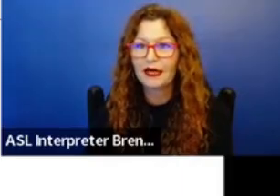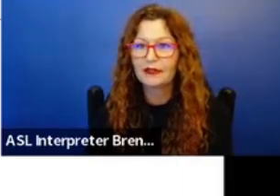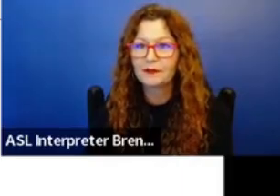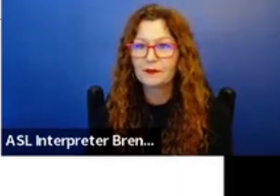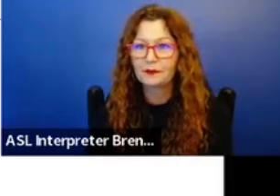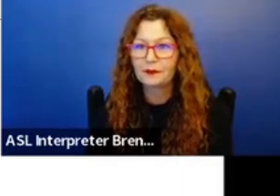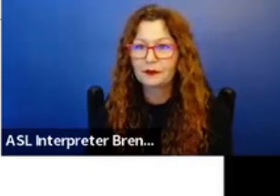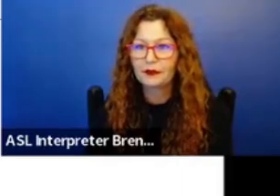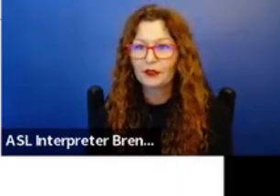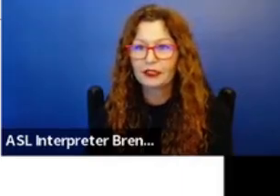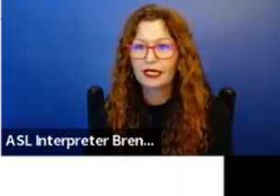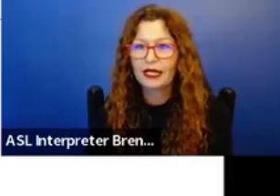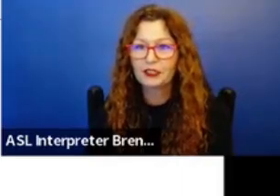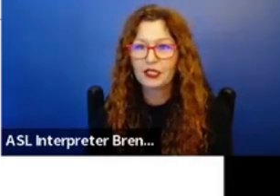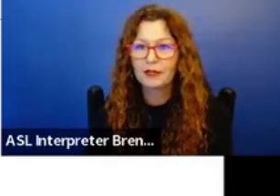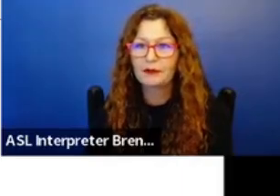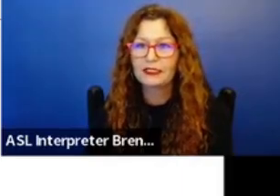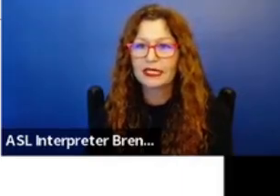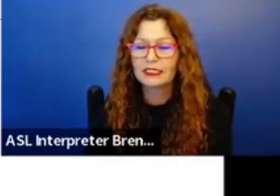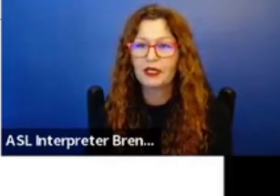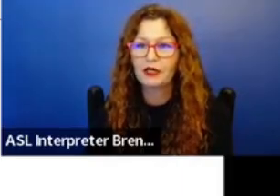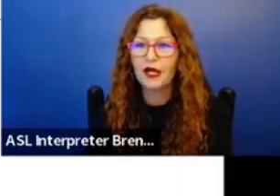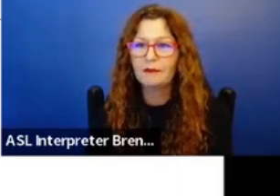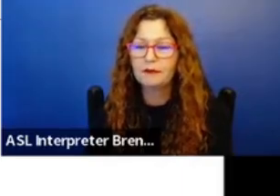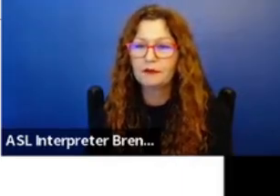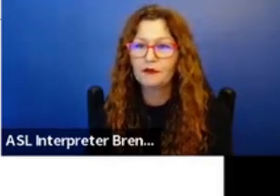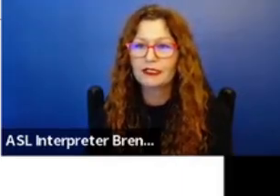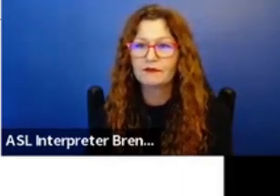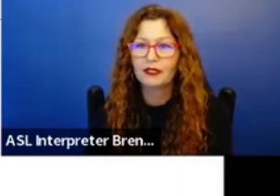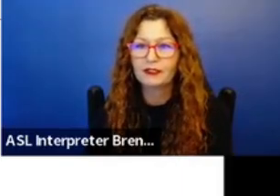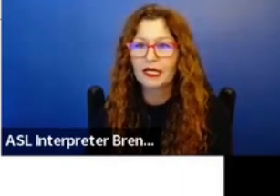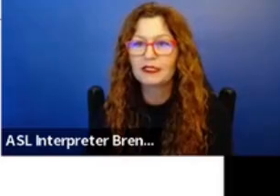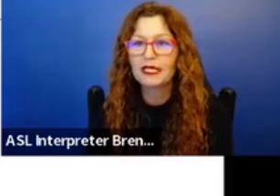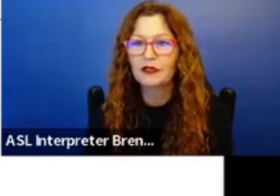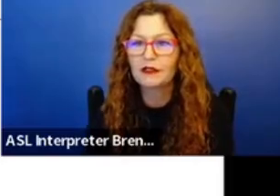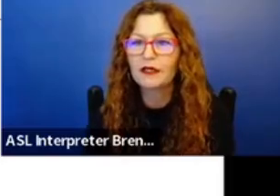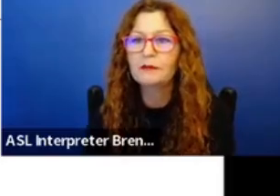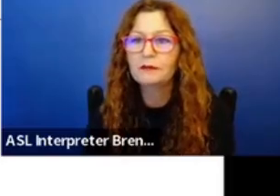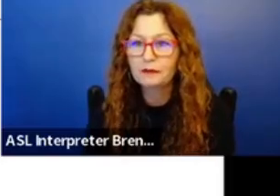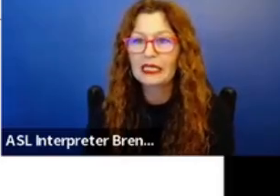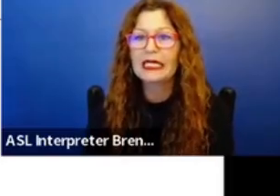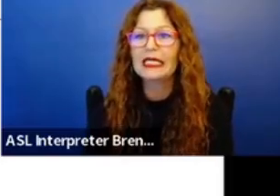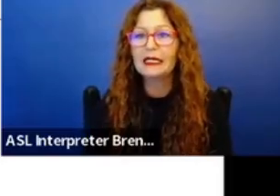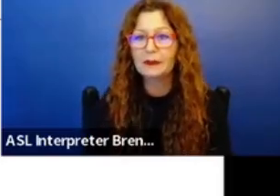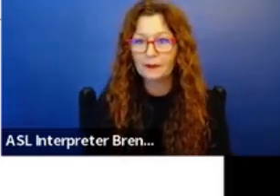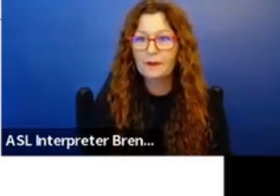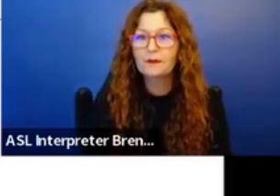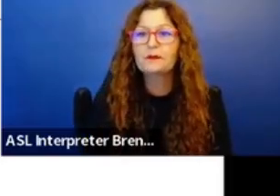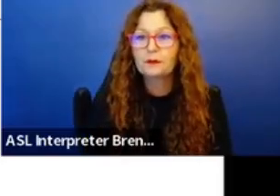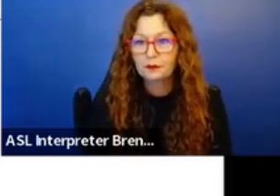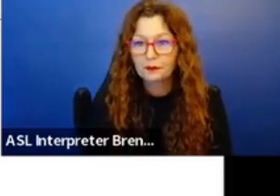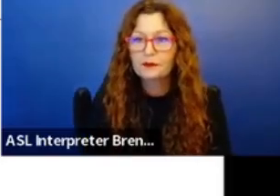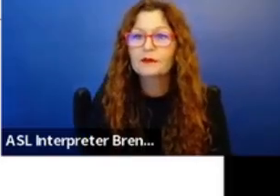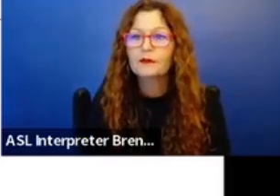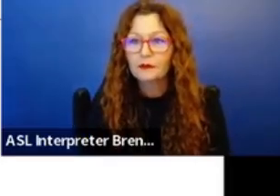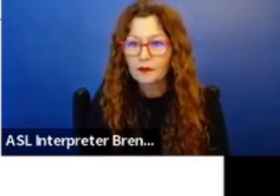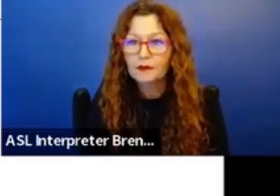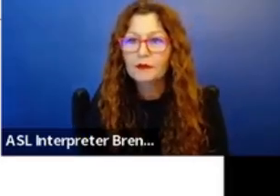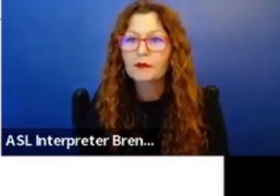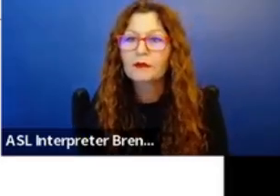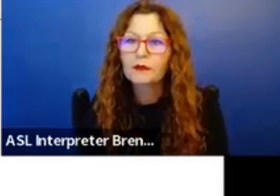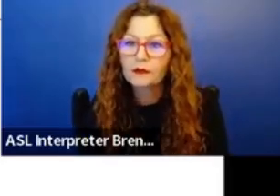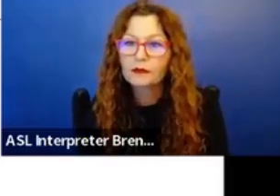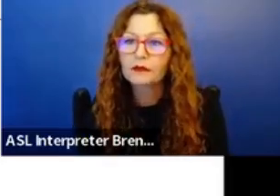See that? Look at that hand shape. Index finger up. The rest of the fingers coming down on the thumb. E.